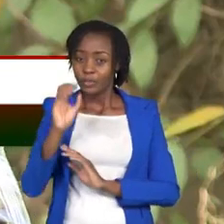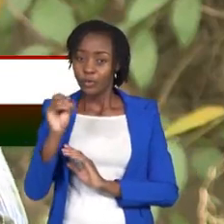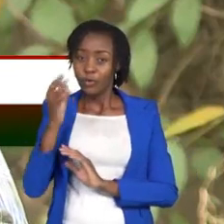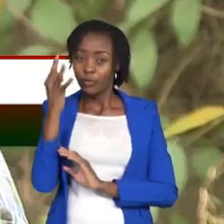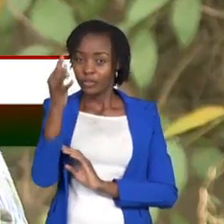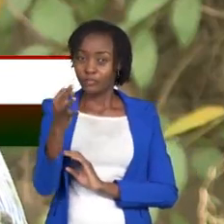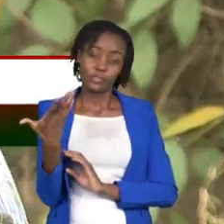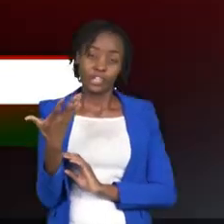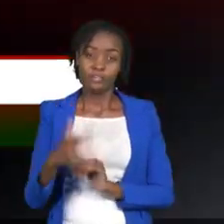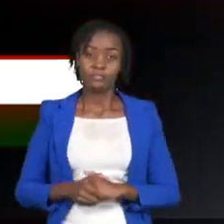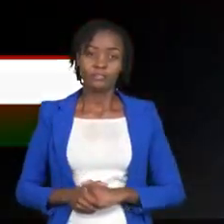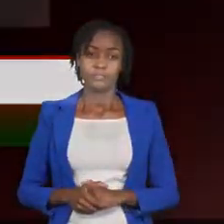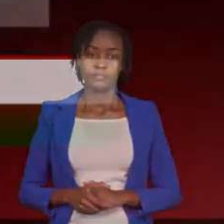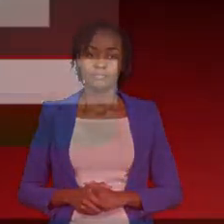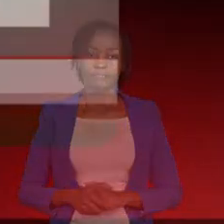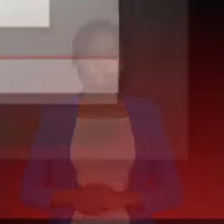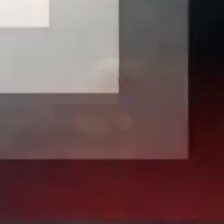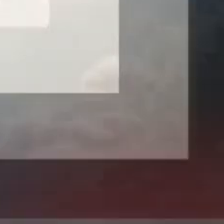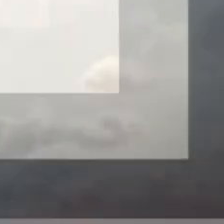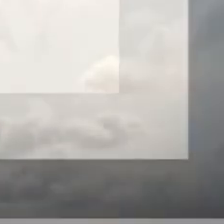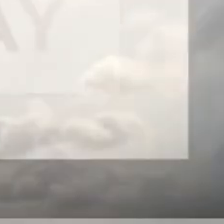then that's where we need to start working from.